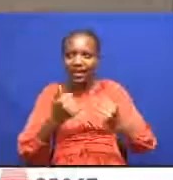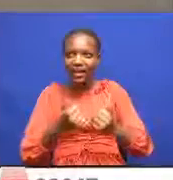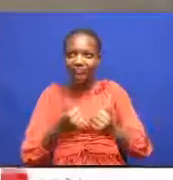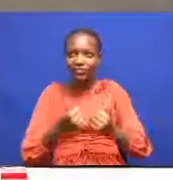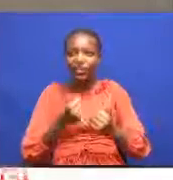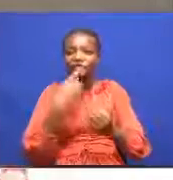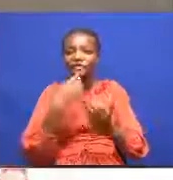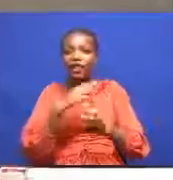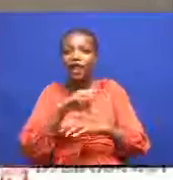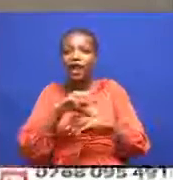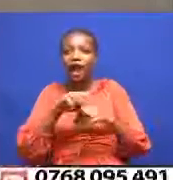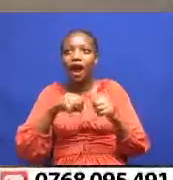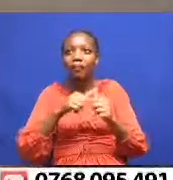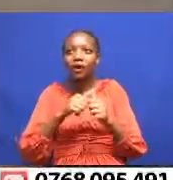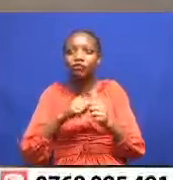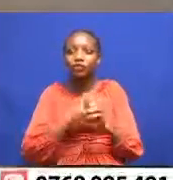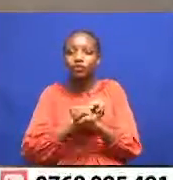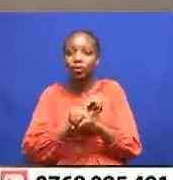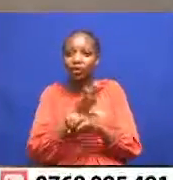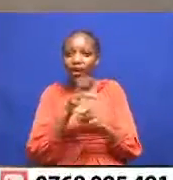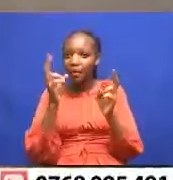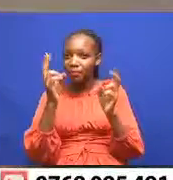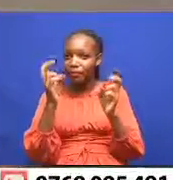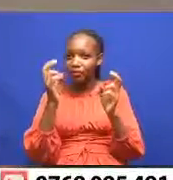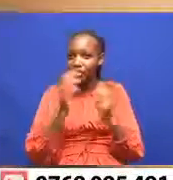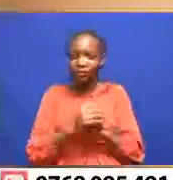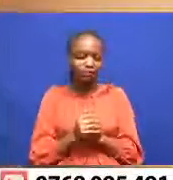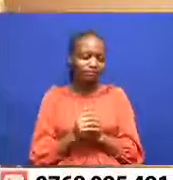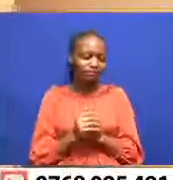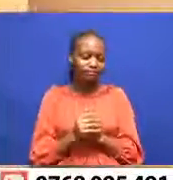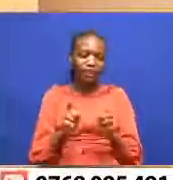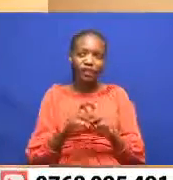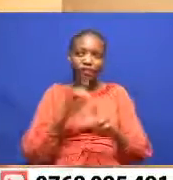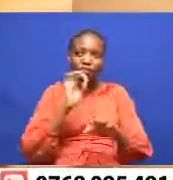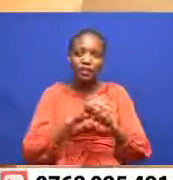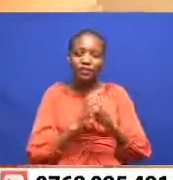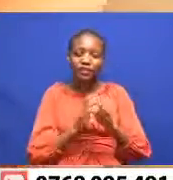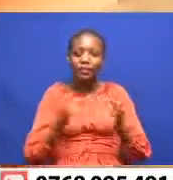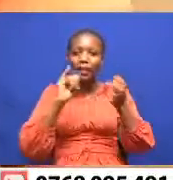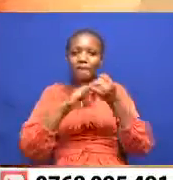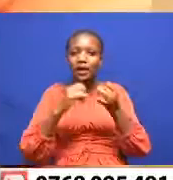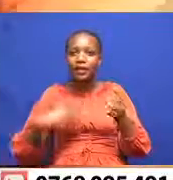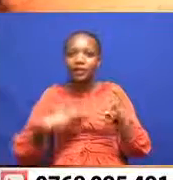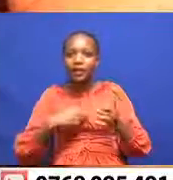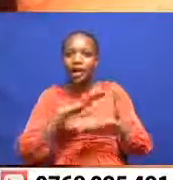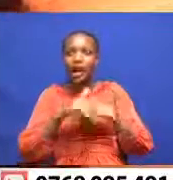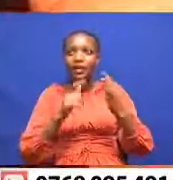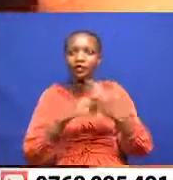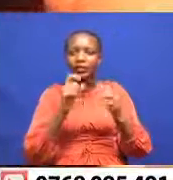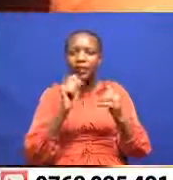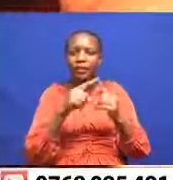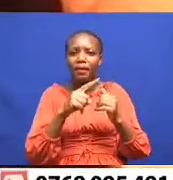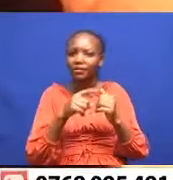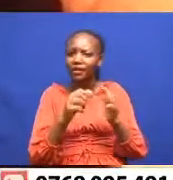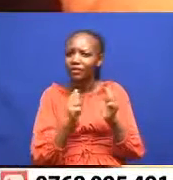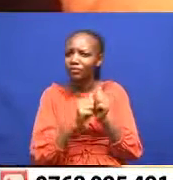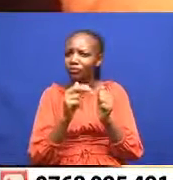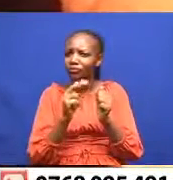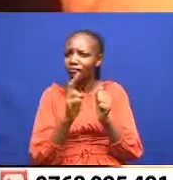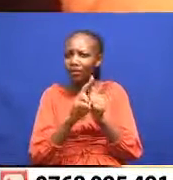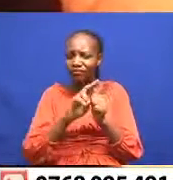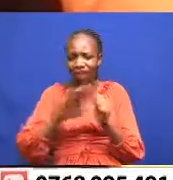how COVID-19 has had a toll on her marriage preparations. It all started in December last year when her